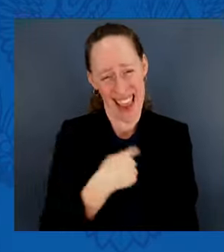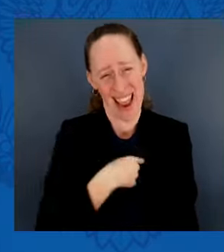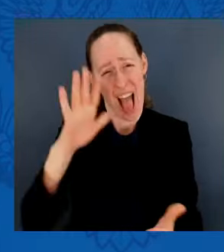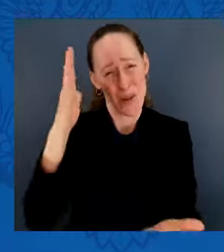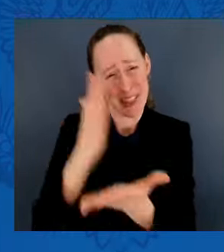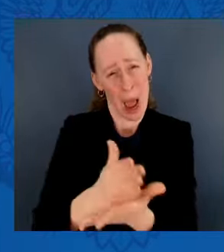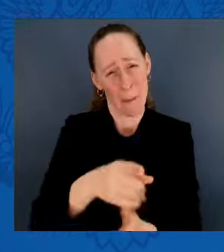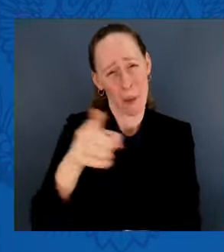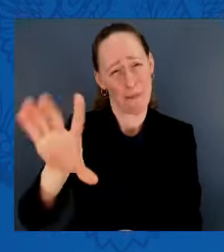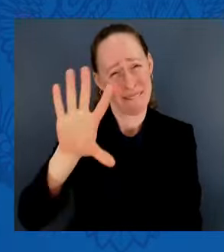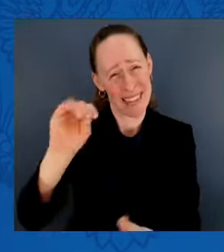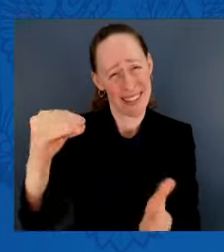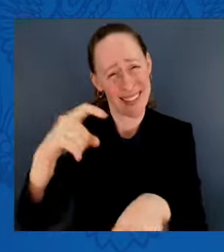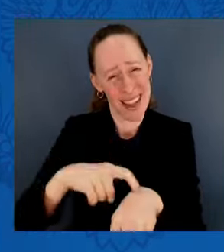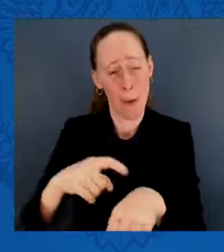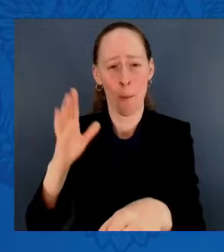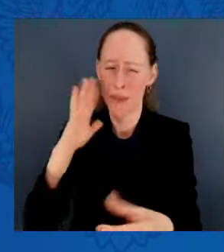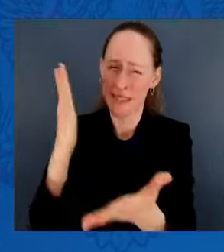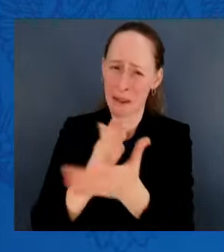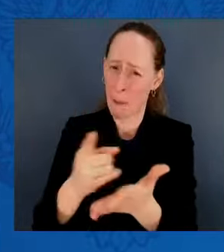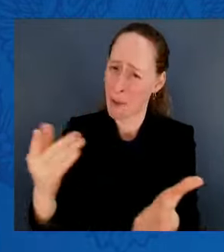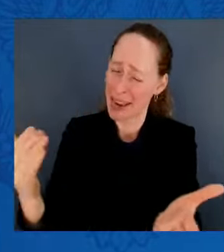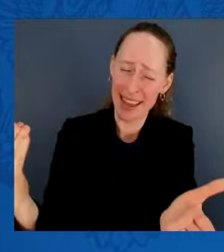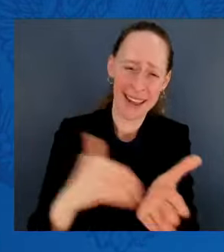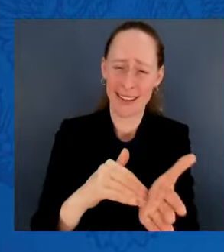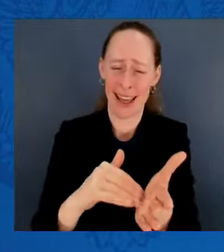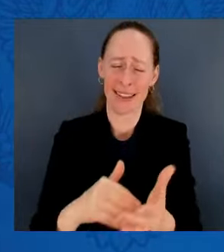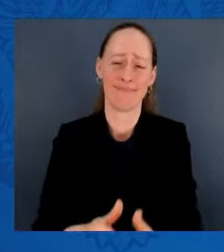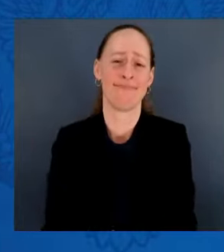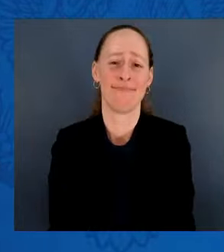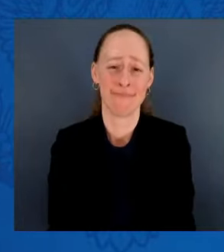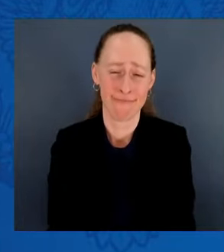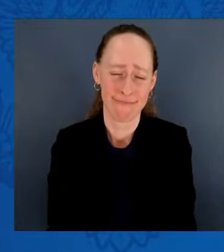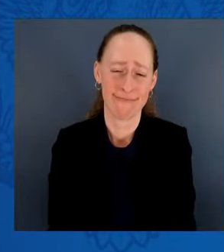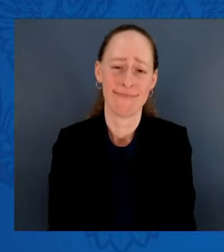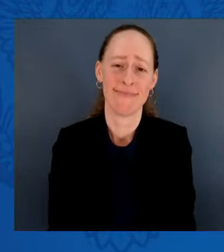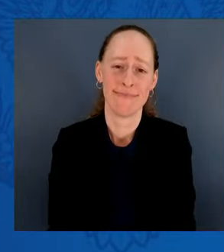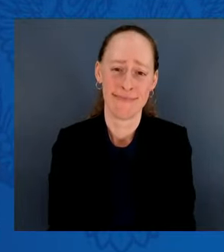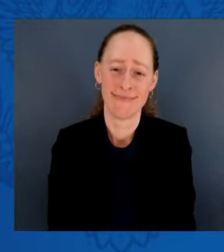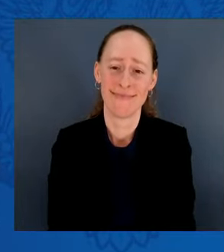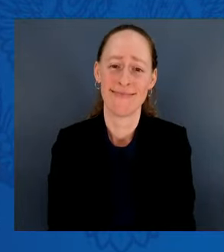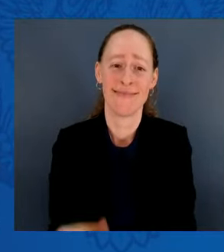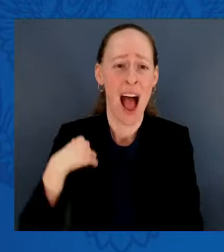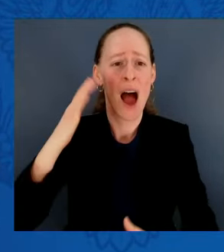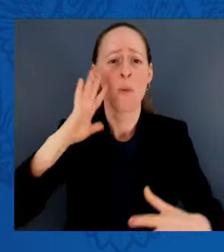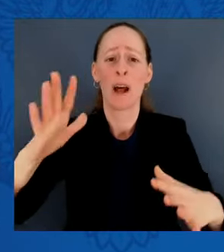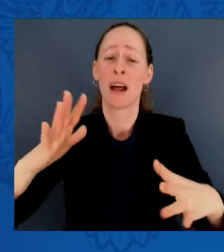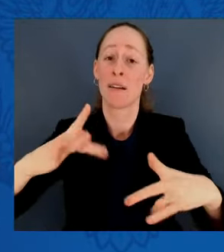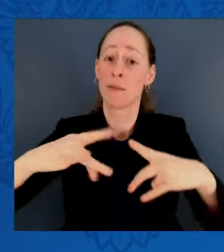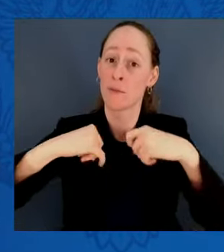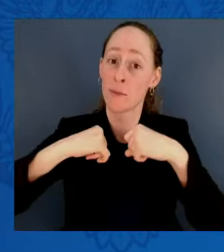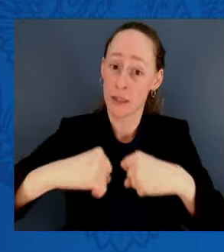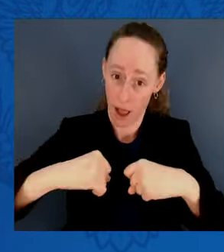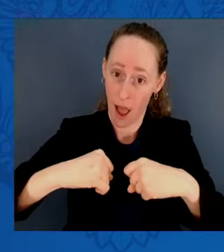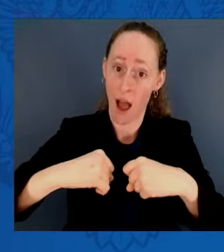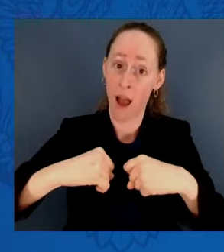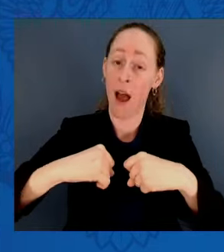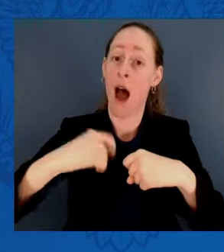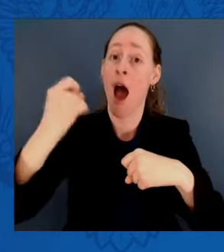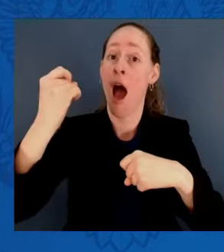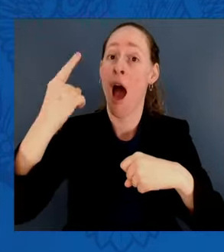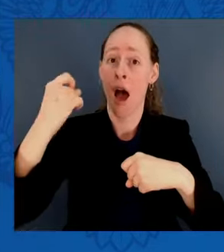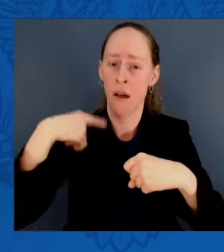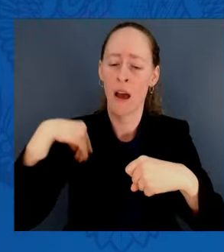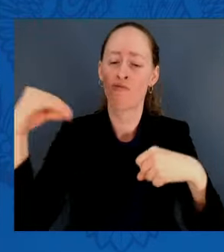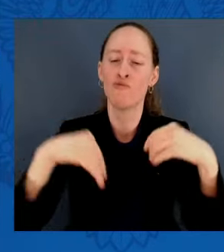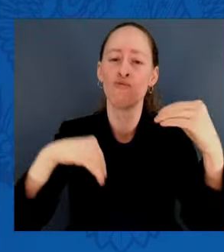In fact, I'm not only protecting it, I'm expanding it. The enacted tax credits of $800 per person